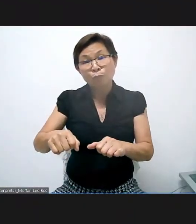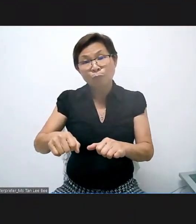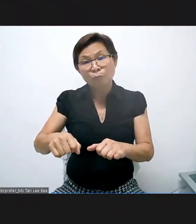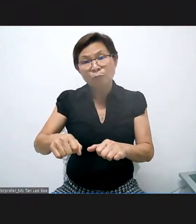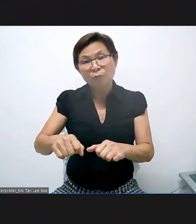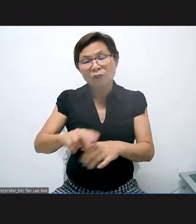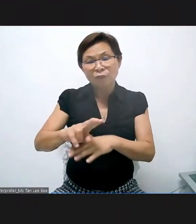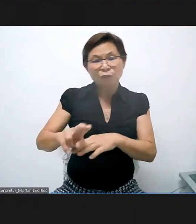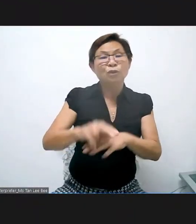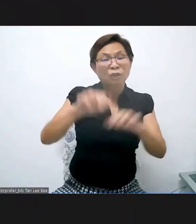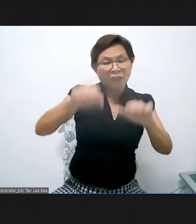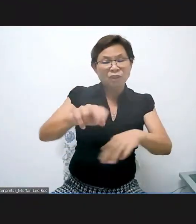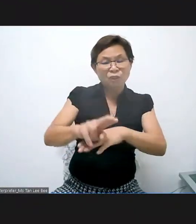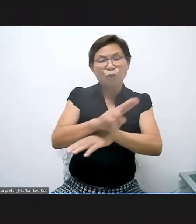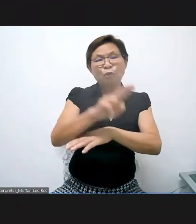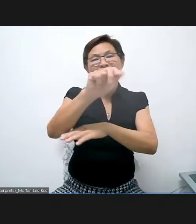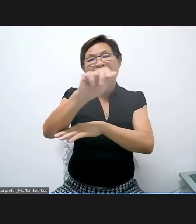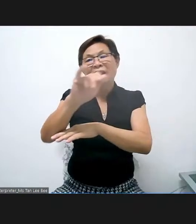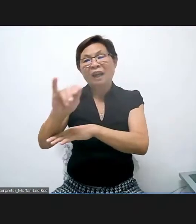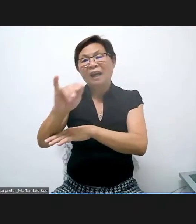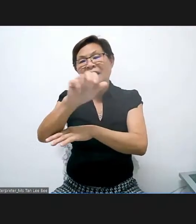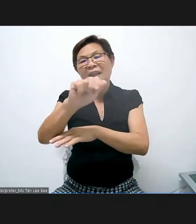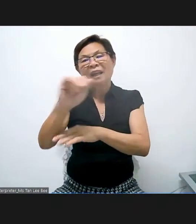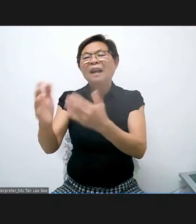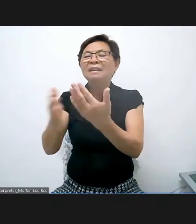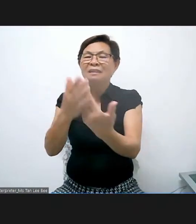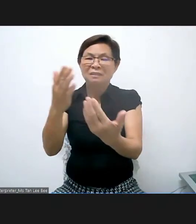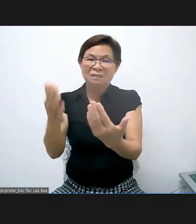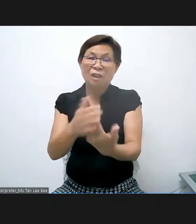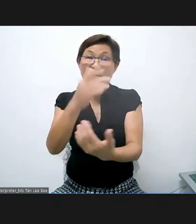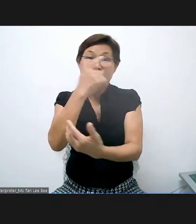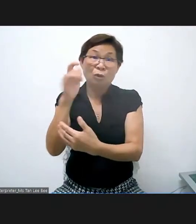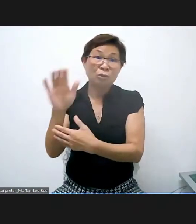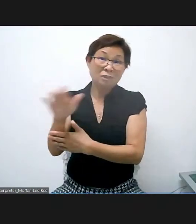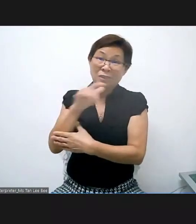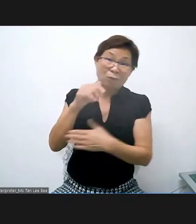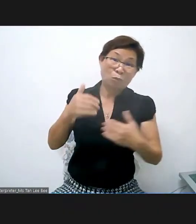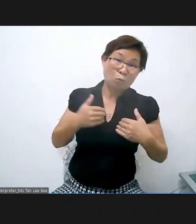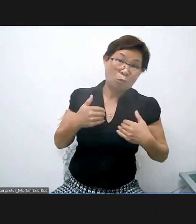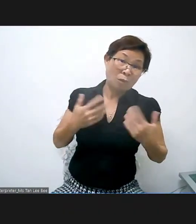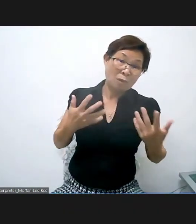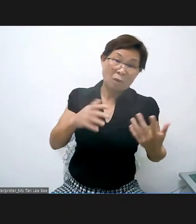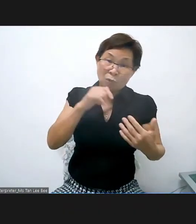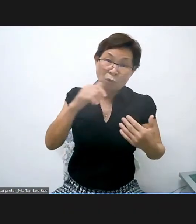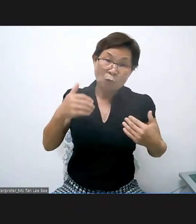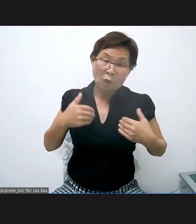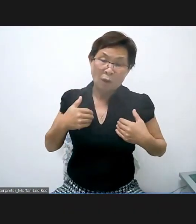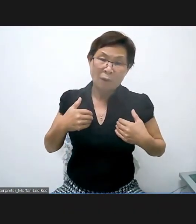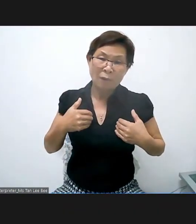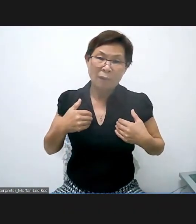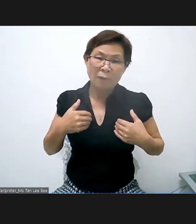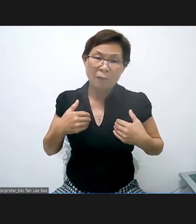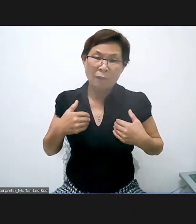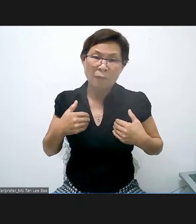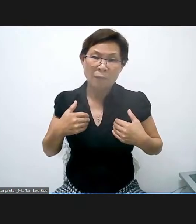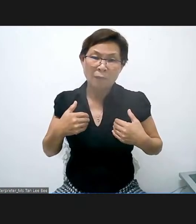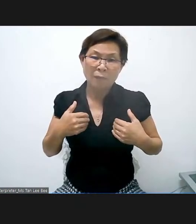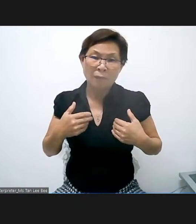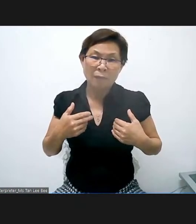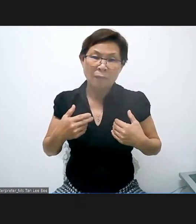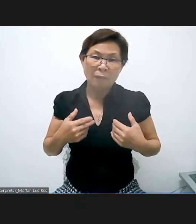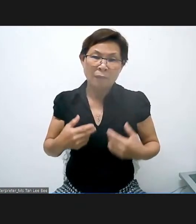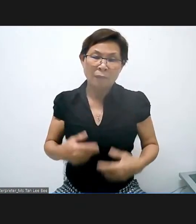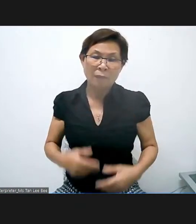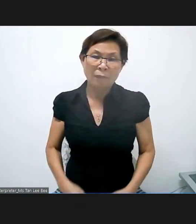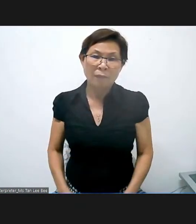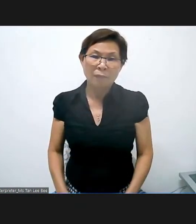use of AI more easily because they don't have price barriers. Thank